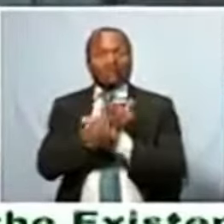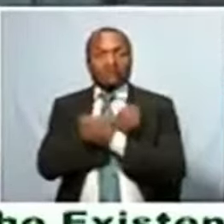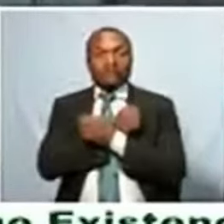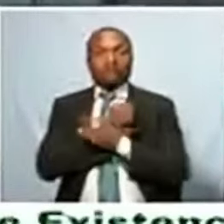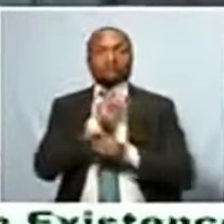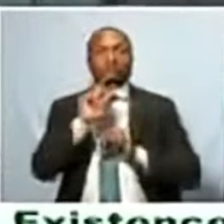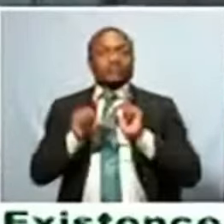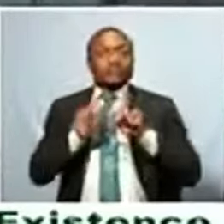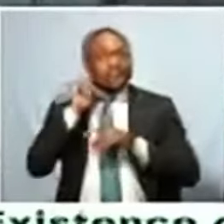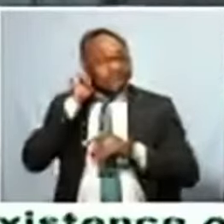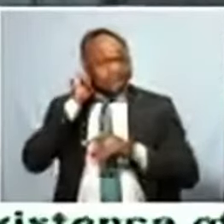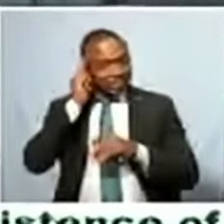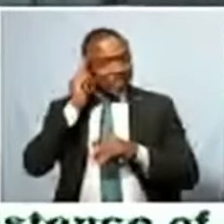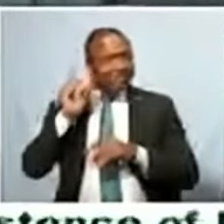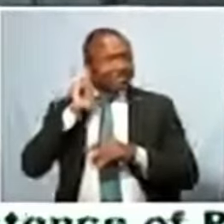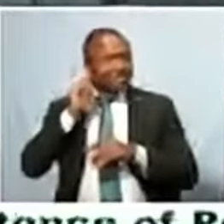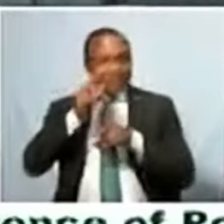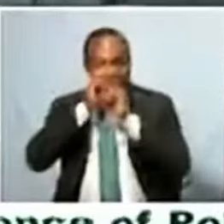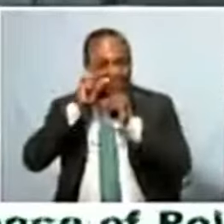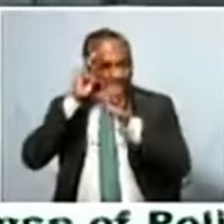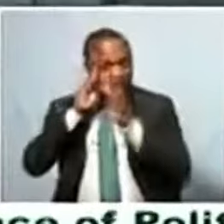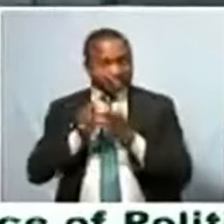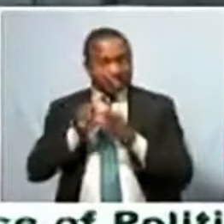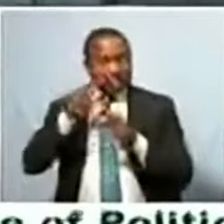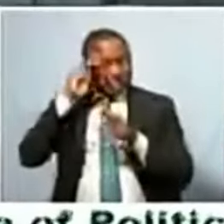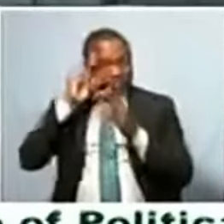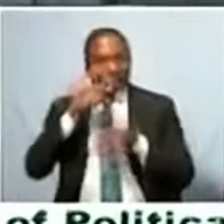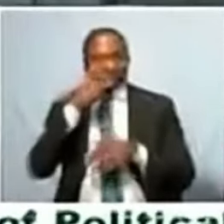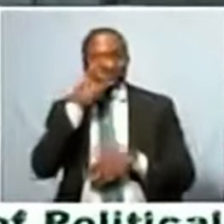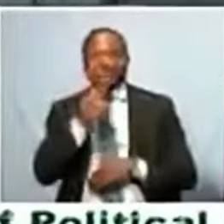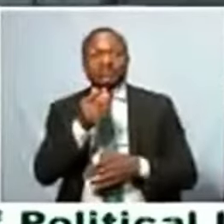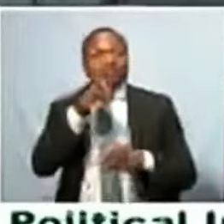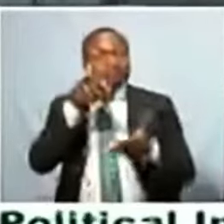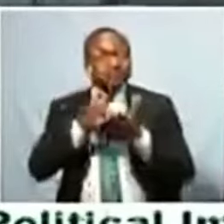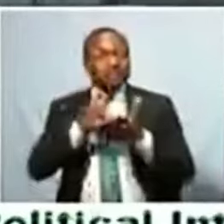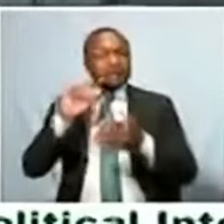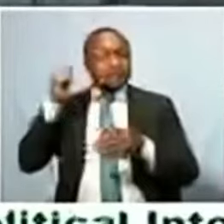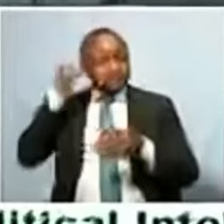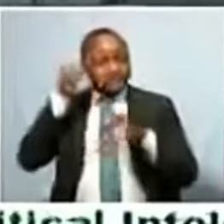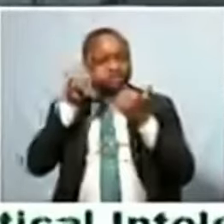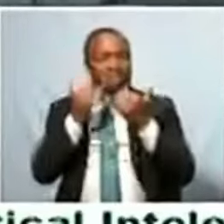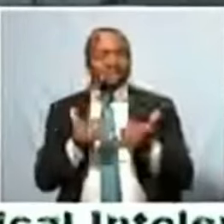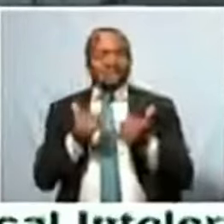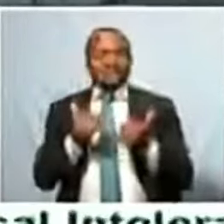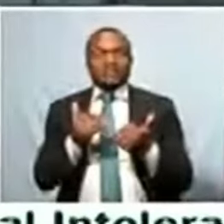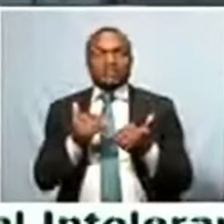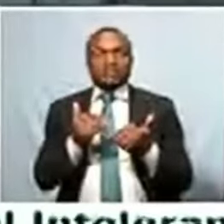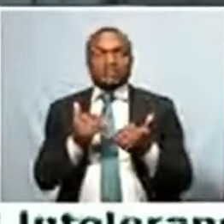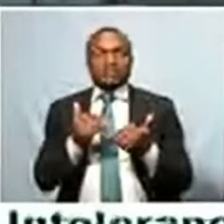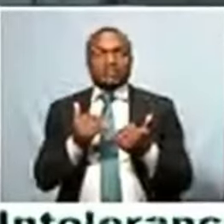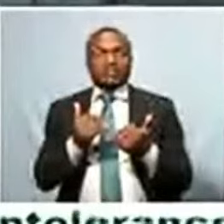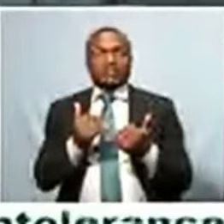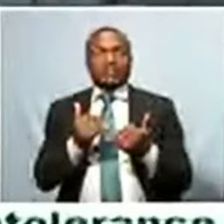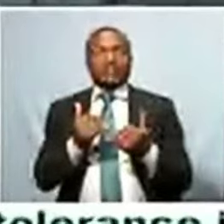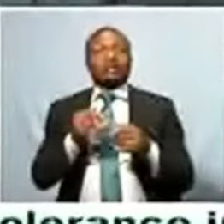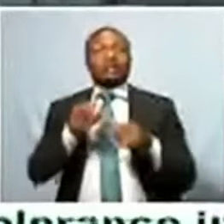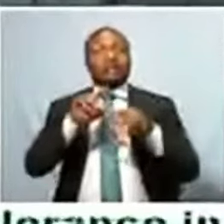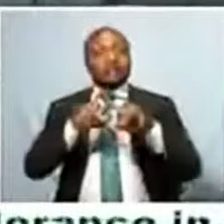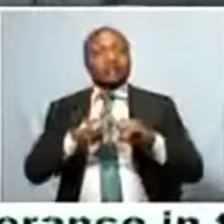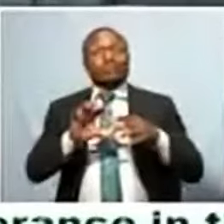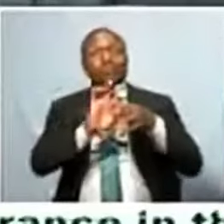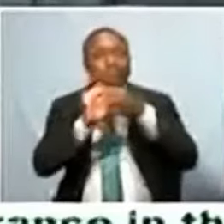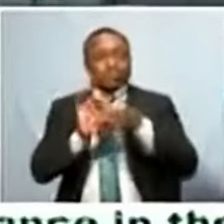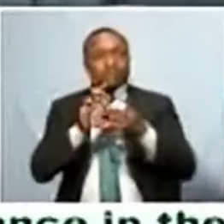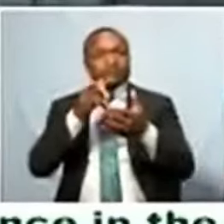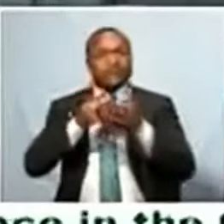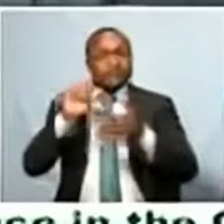people think. And I heard the minister. The minister said, this government now is based on unity. This government